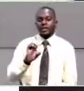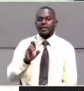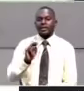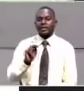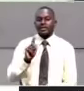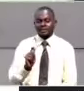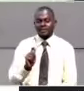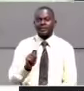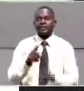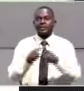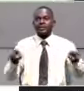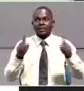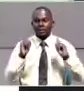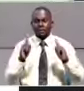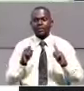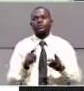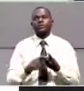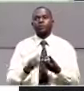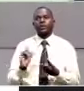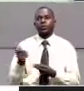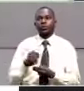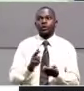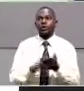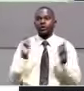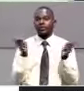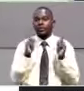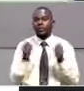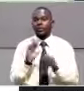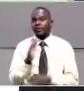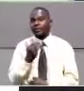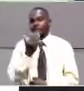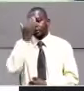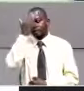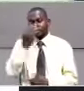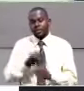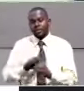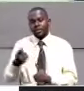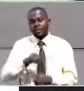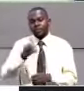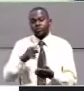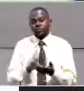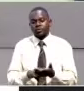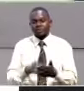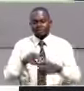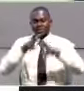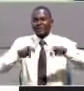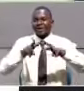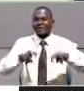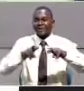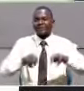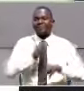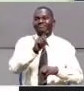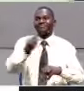Makerere, the one in Gulu, the one in Mbale, and the one in Mbarara, in the month of June conducted a survey across the